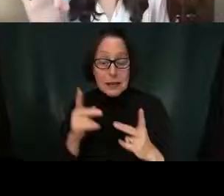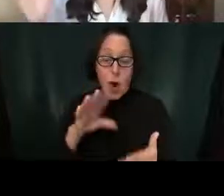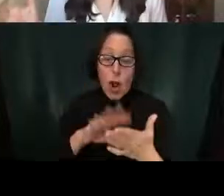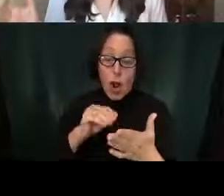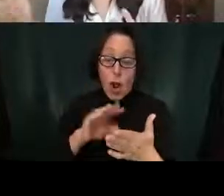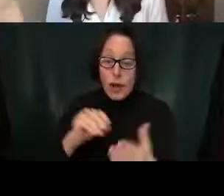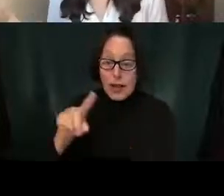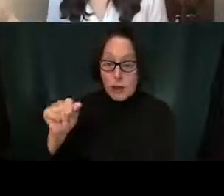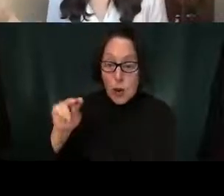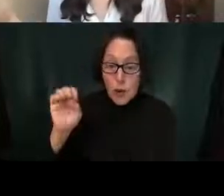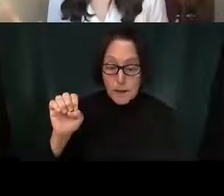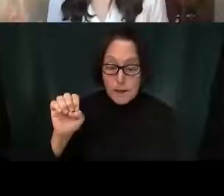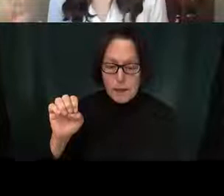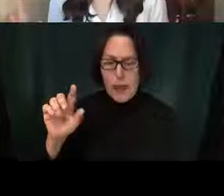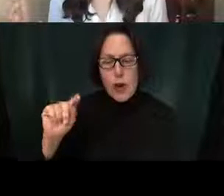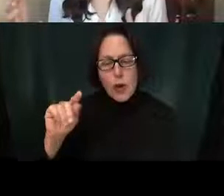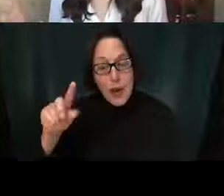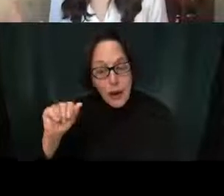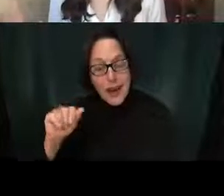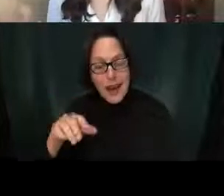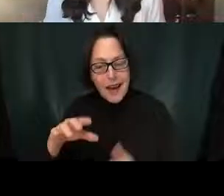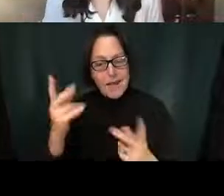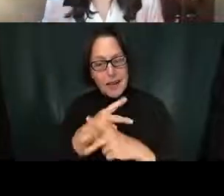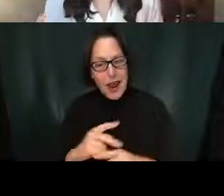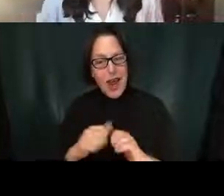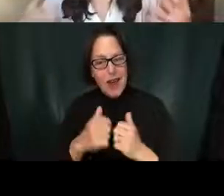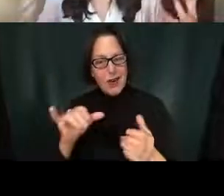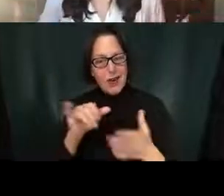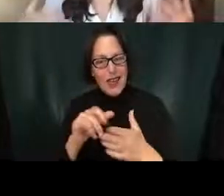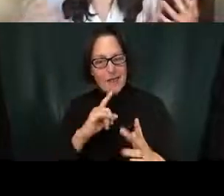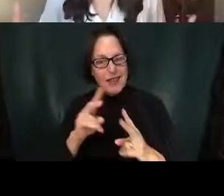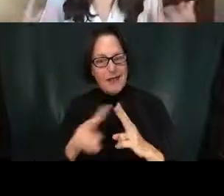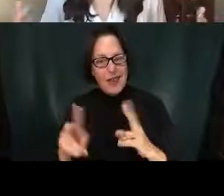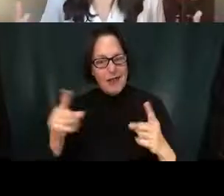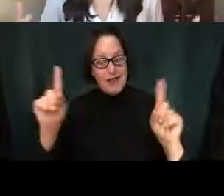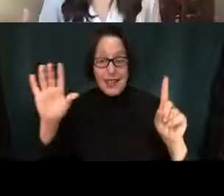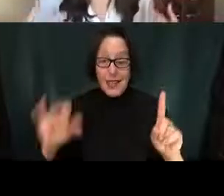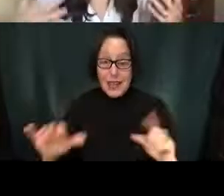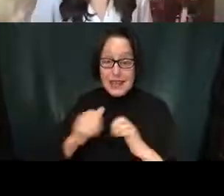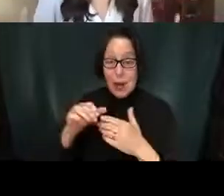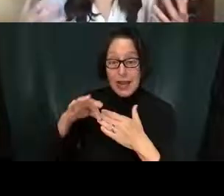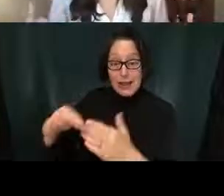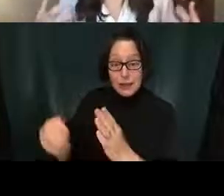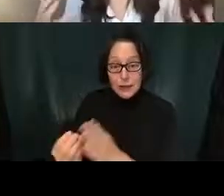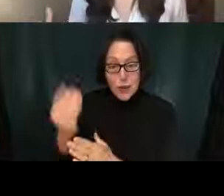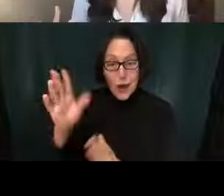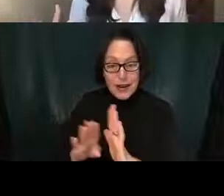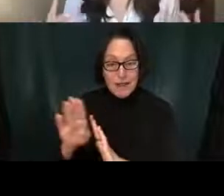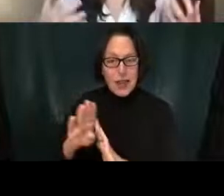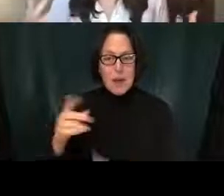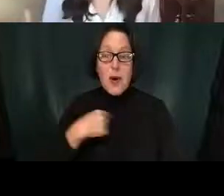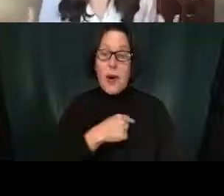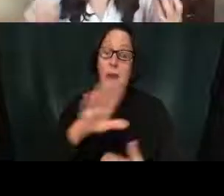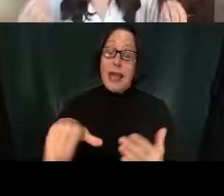something that Toyota has been able to figure out how to do very effectively in how their leaders are grown and developed. And this is something we